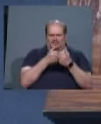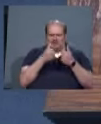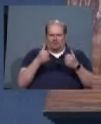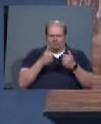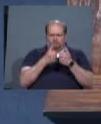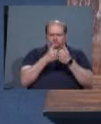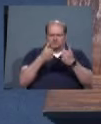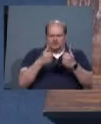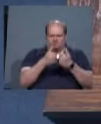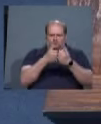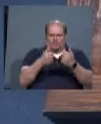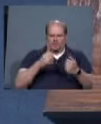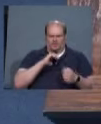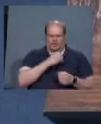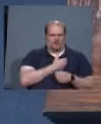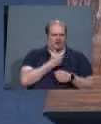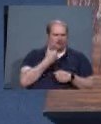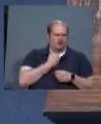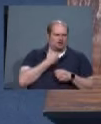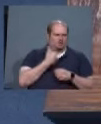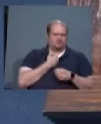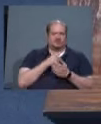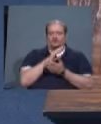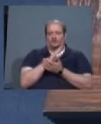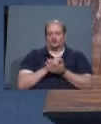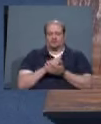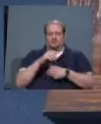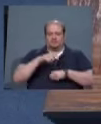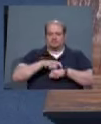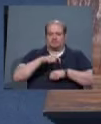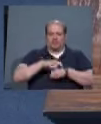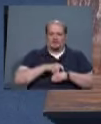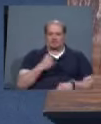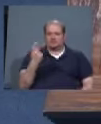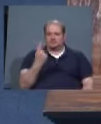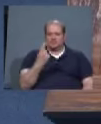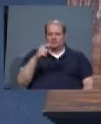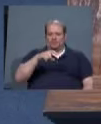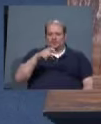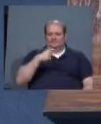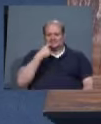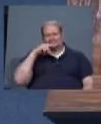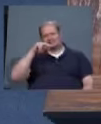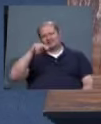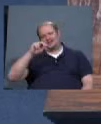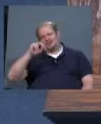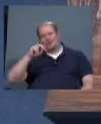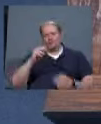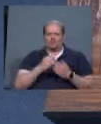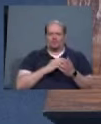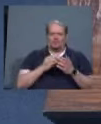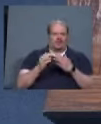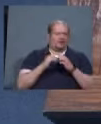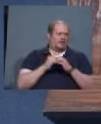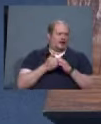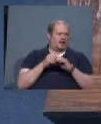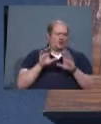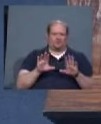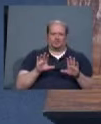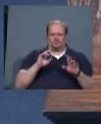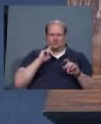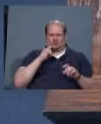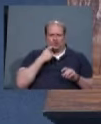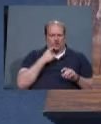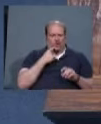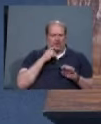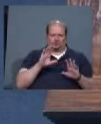ourselves apart? At some point, somebody needs to say no, no matter how great